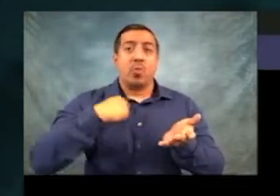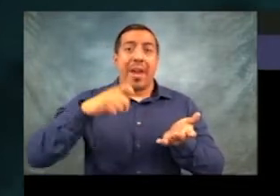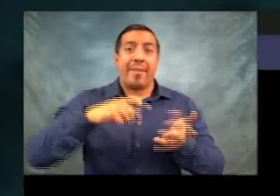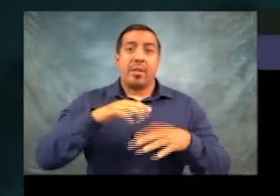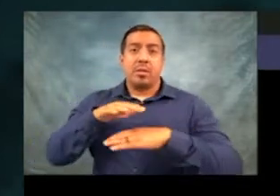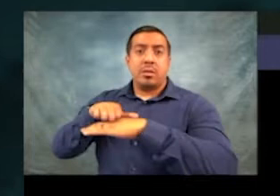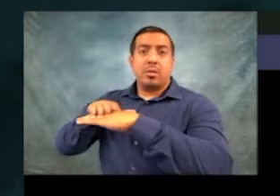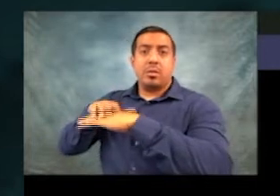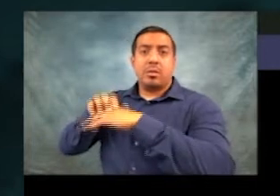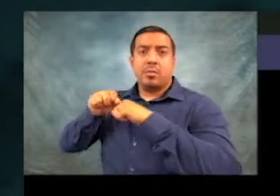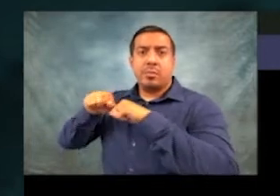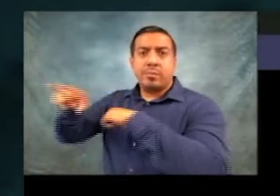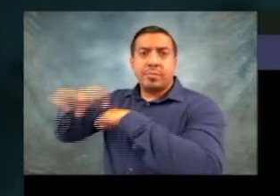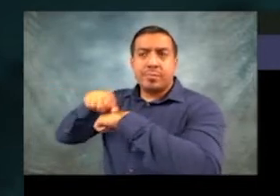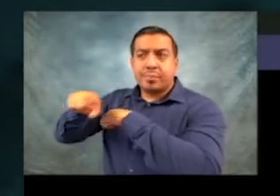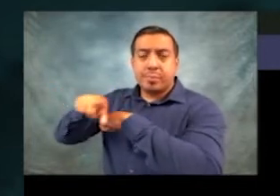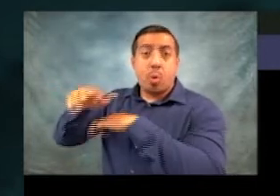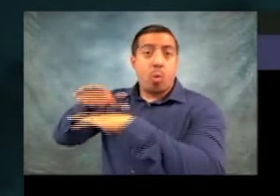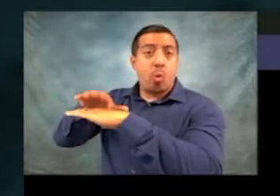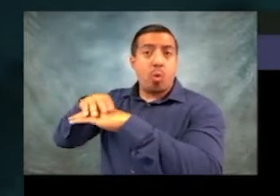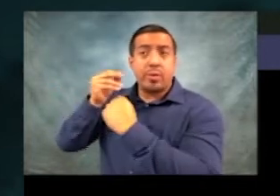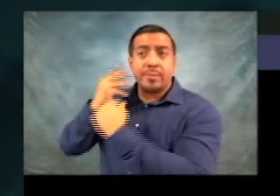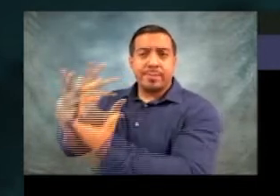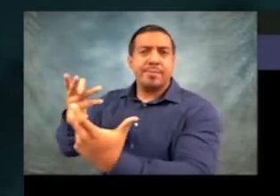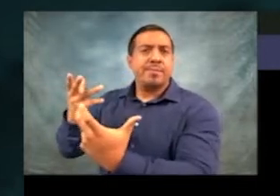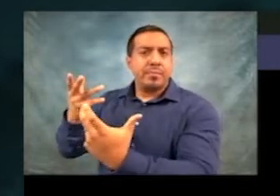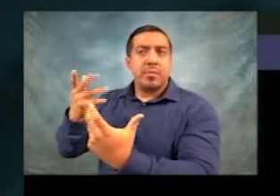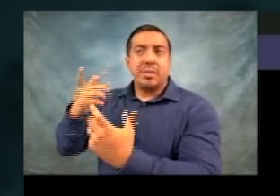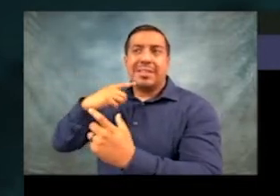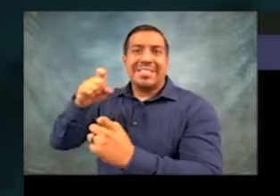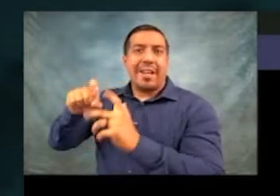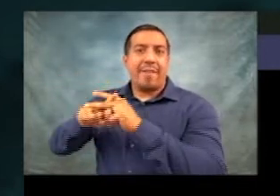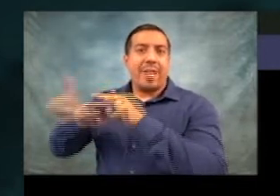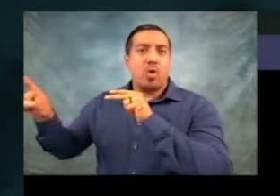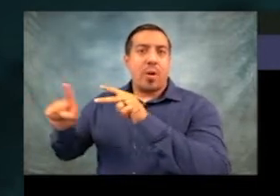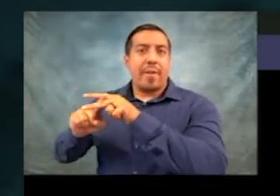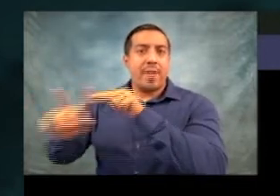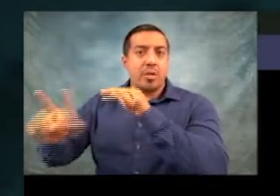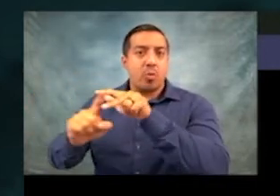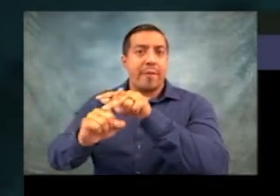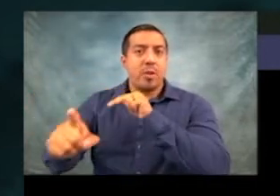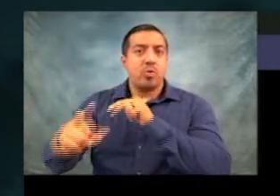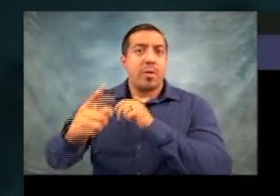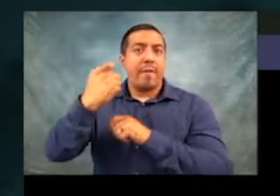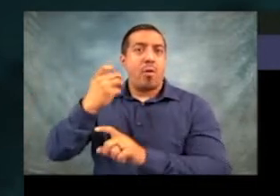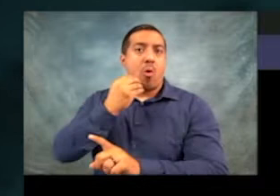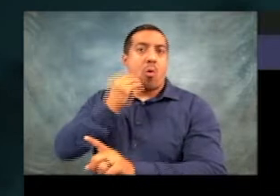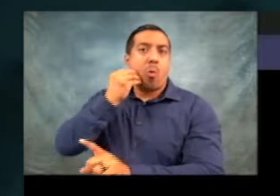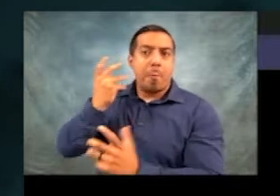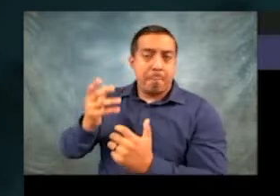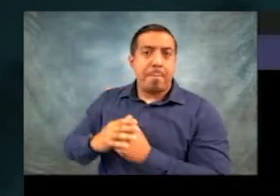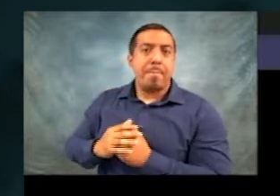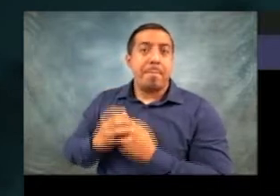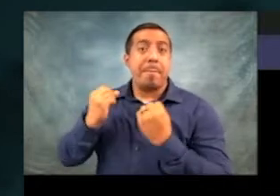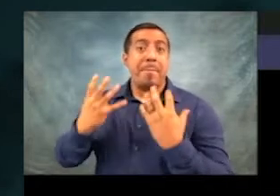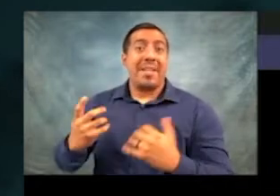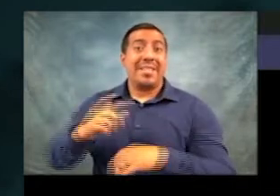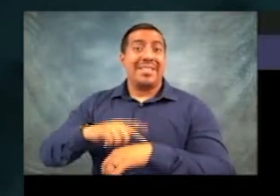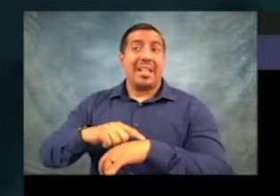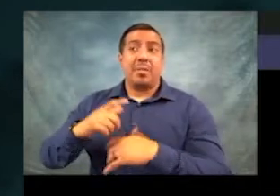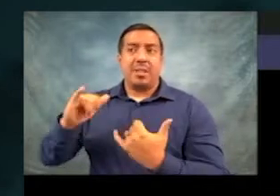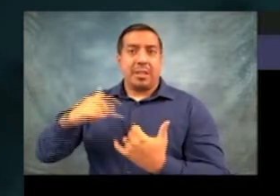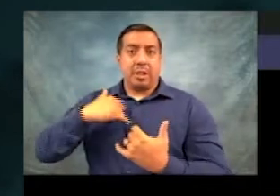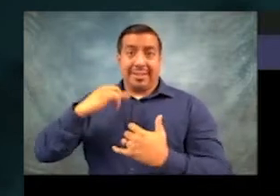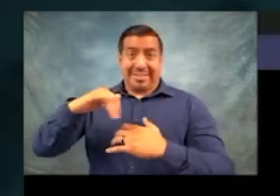warnings, specifically warnings that prompt evacuations from home, in many cases from that